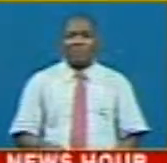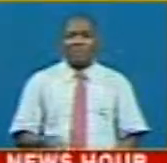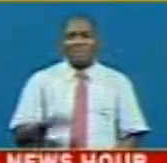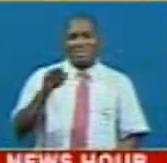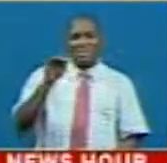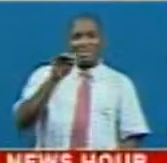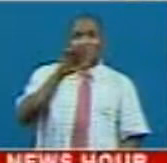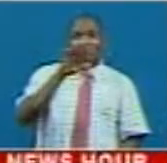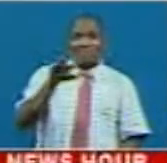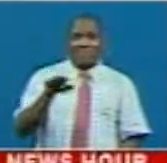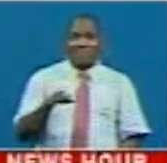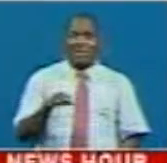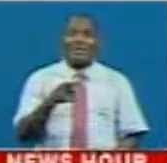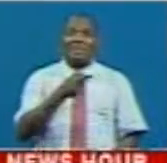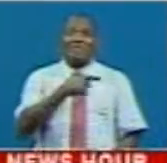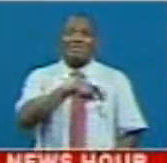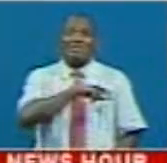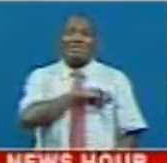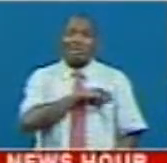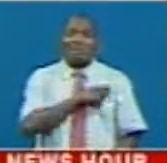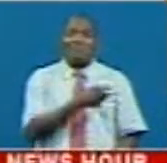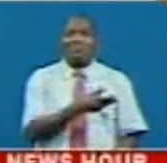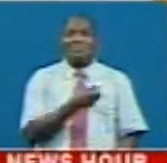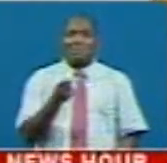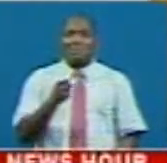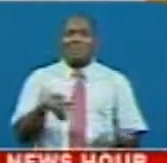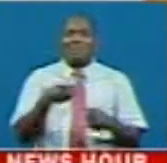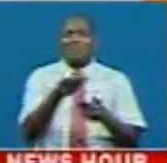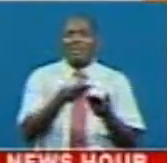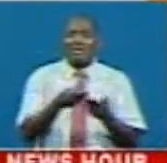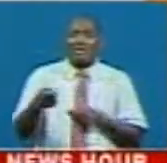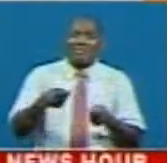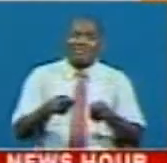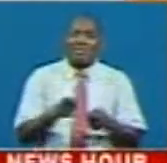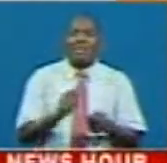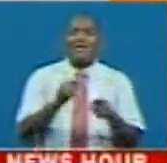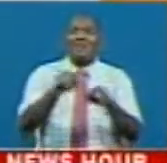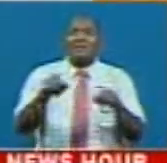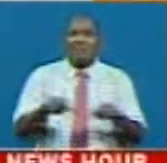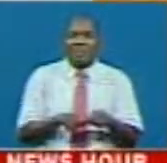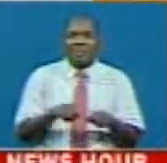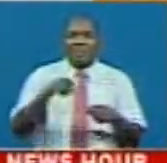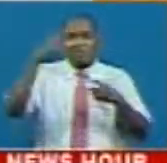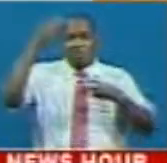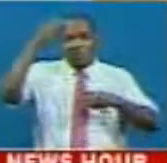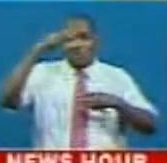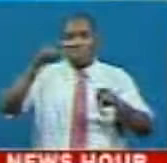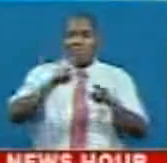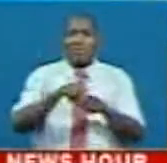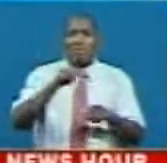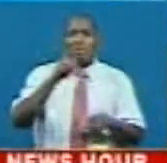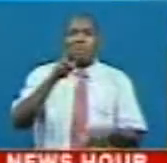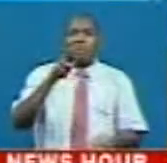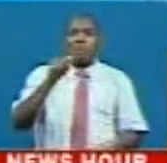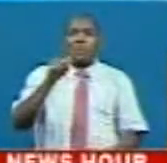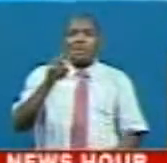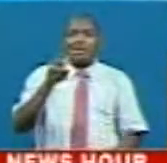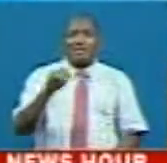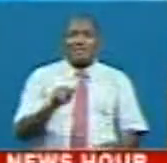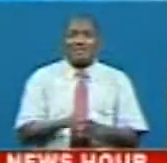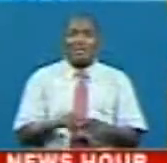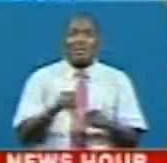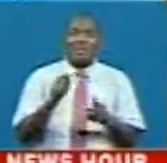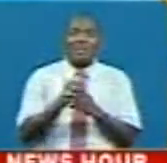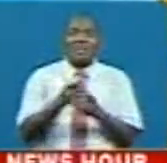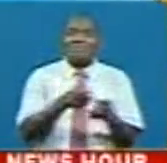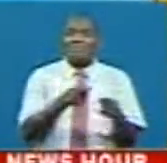But in 1975, Spain pulled out, handing over administration of the territory to Morocco and Mauritania. This